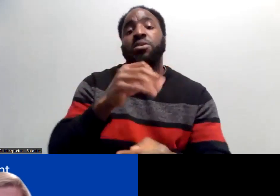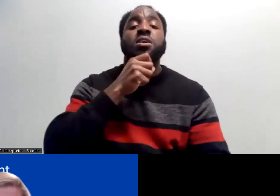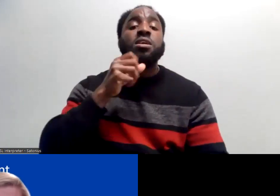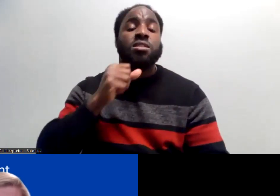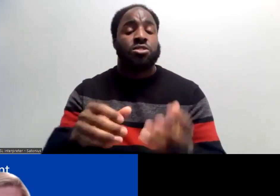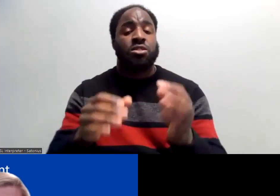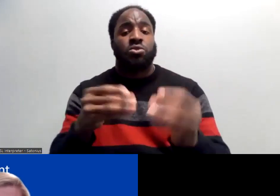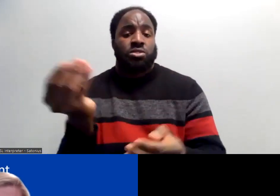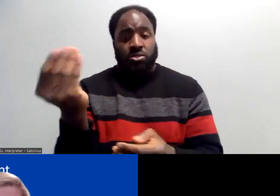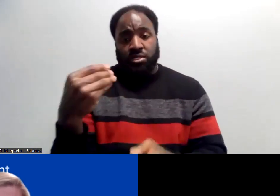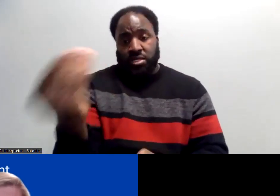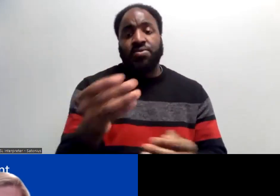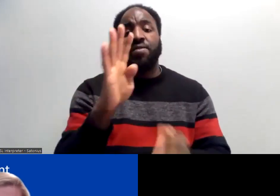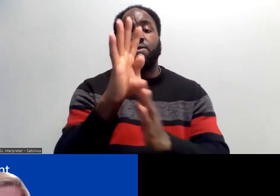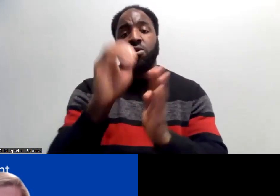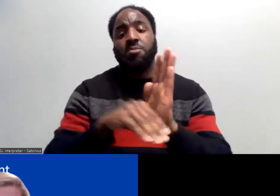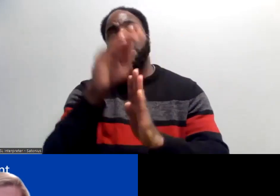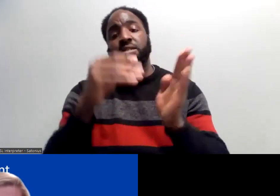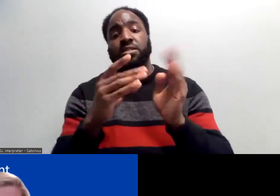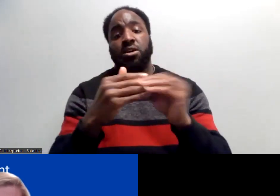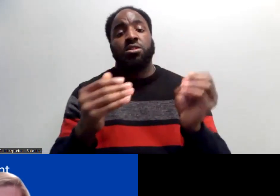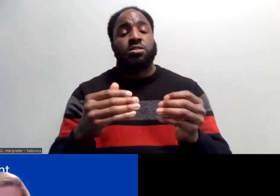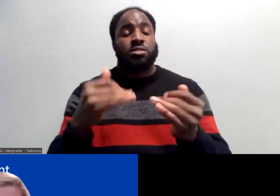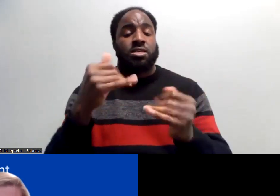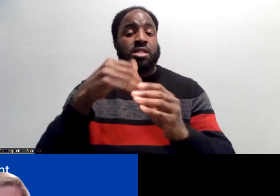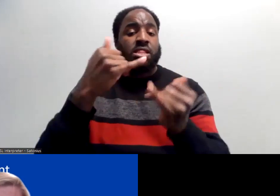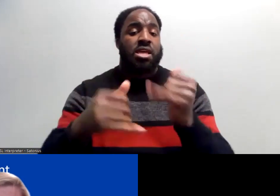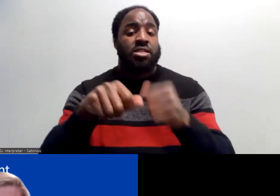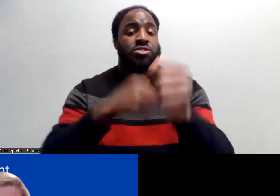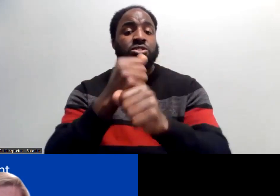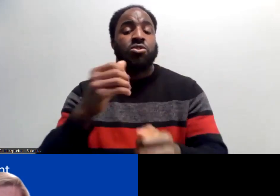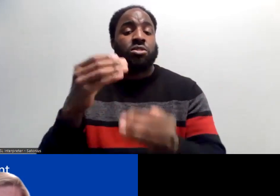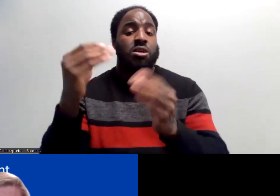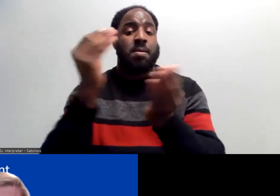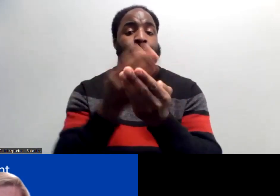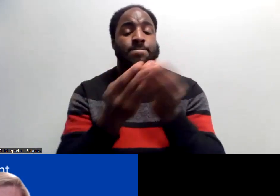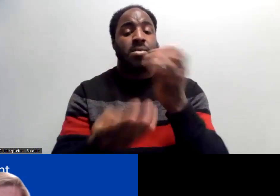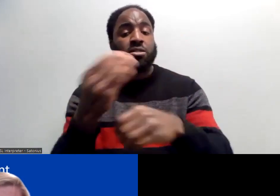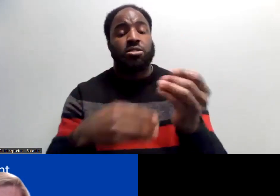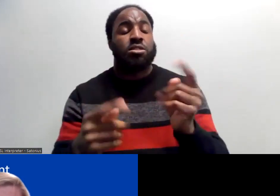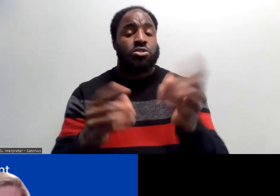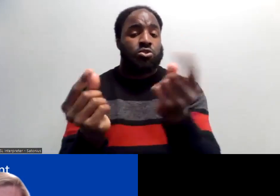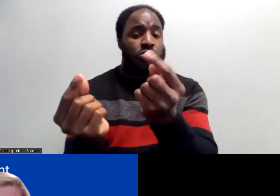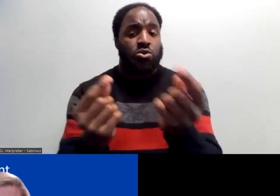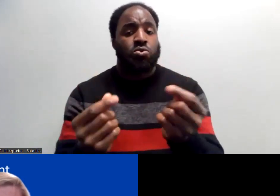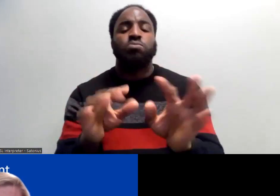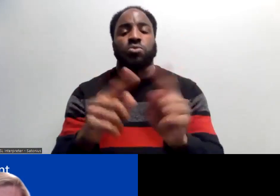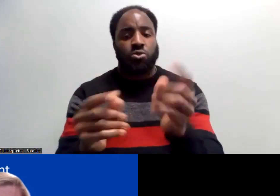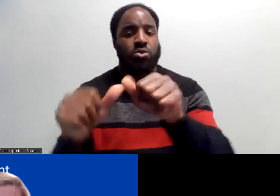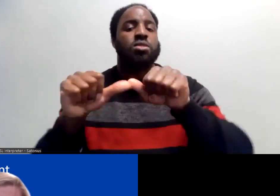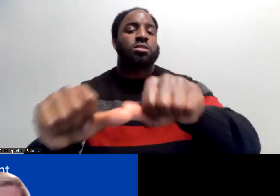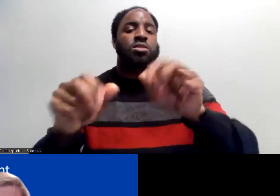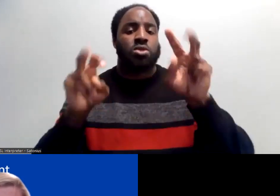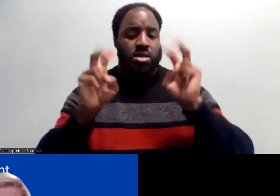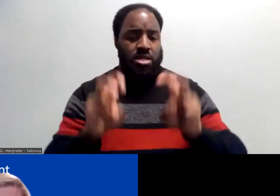million in last year's budget. $4 million in last year's budget to continue